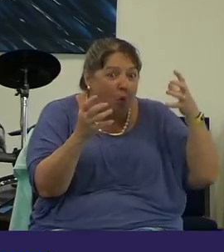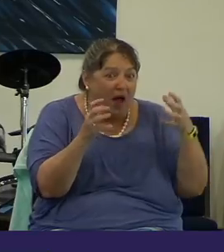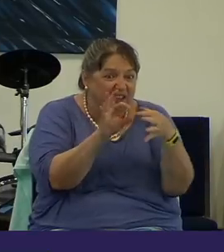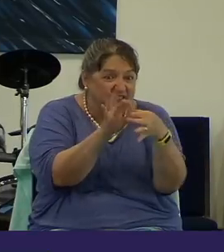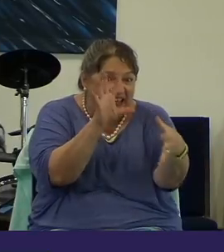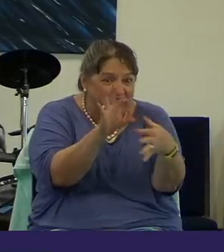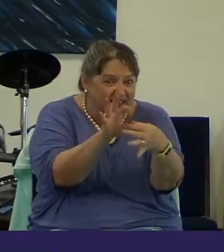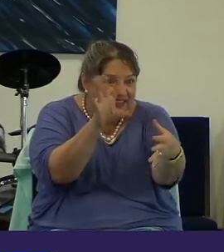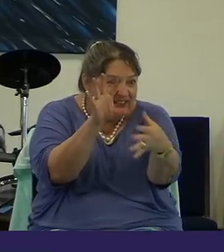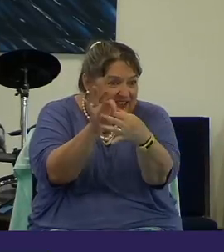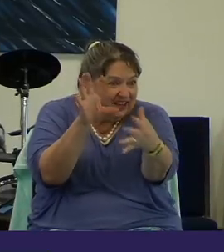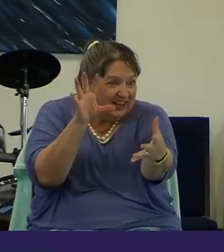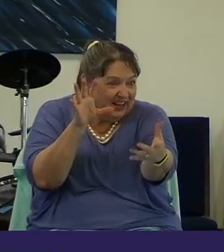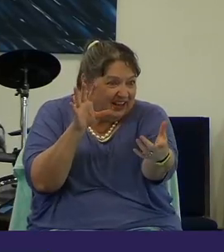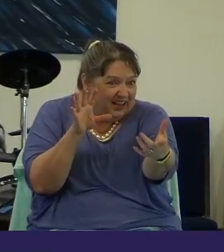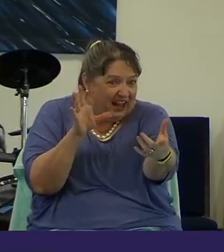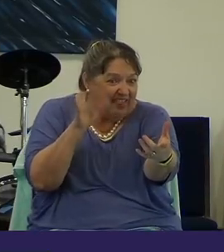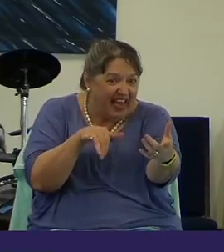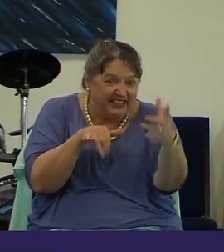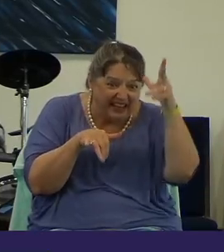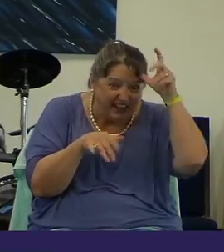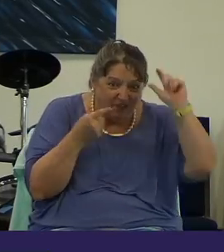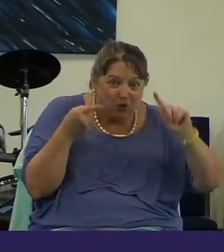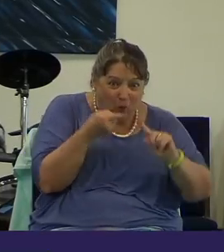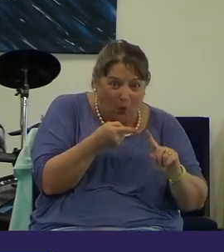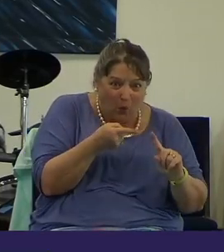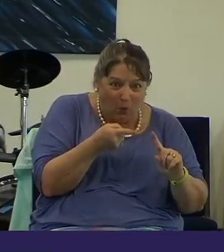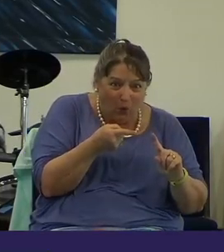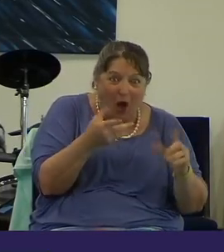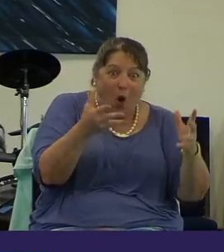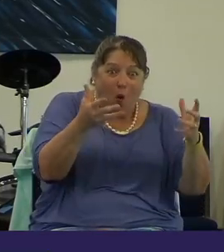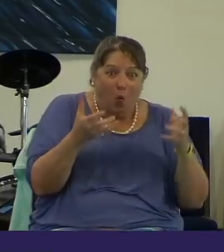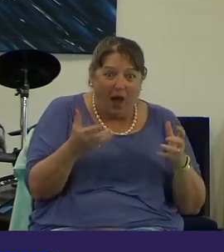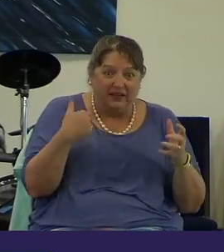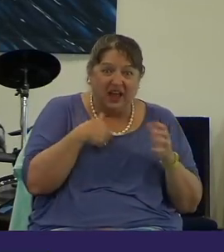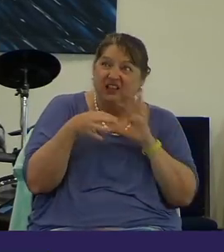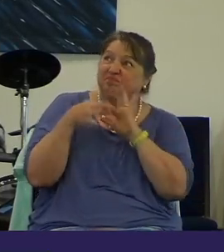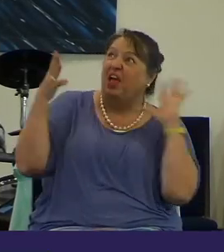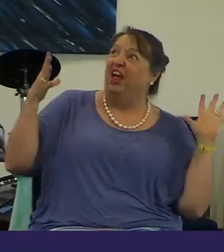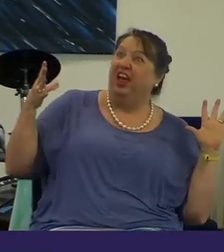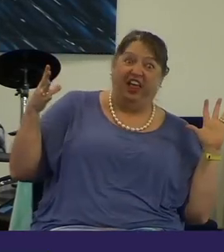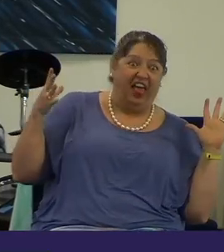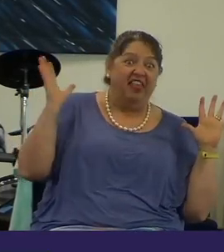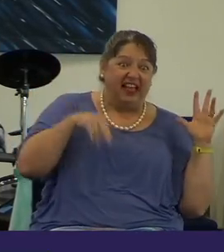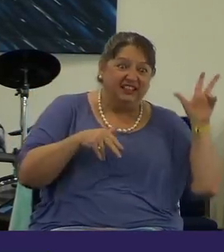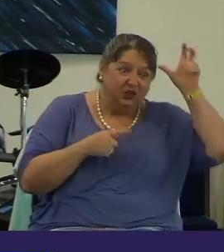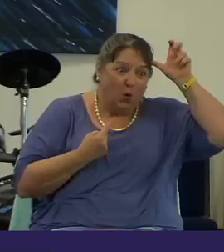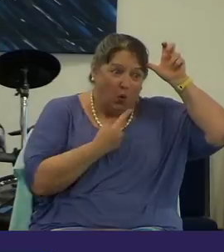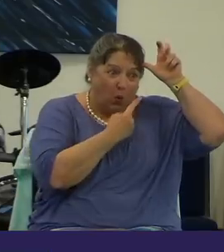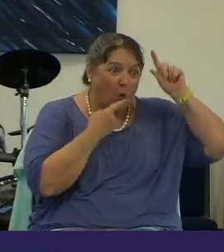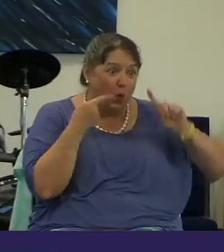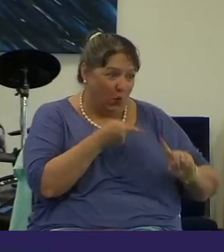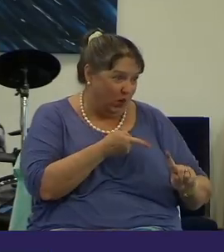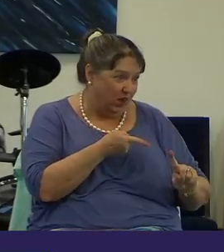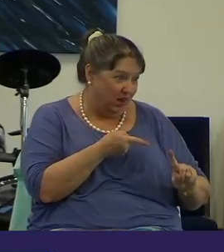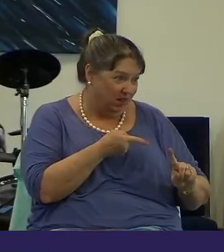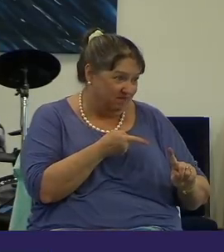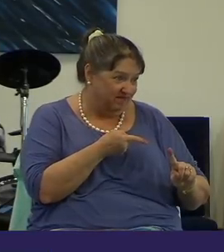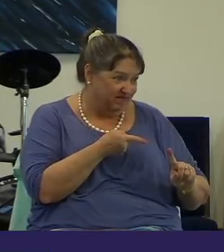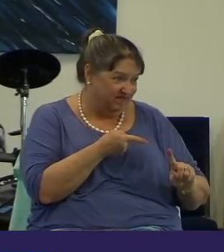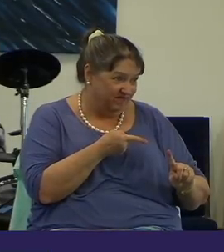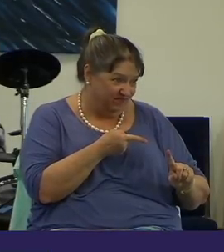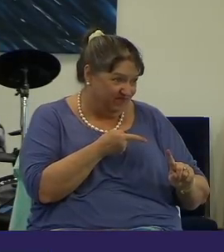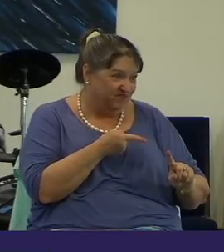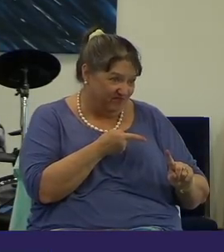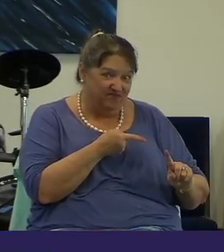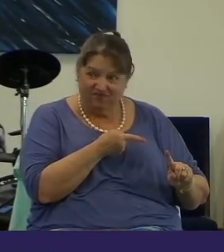God from the people he loved enough to create. It's always been his plan. It will always be his plan.